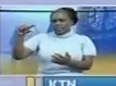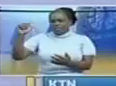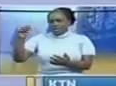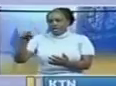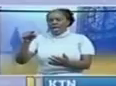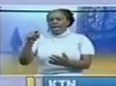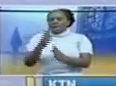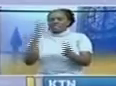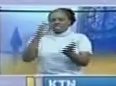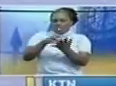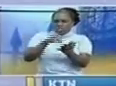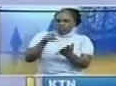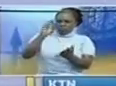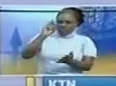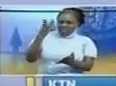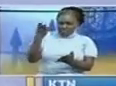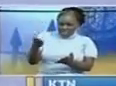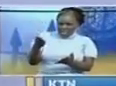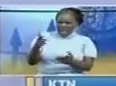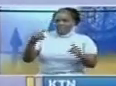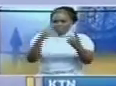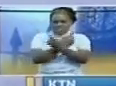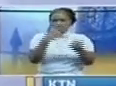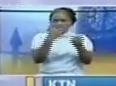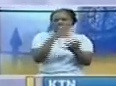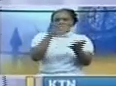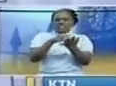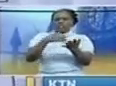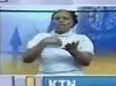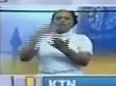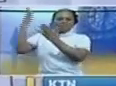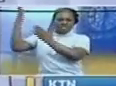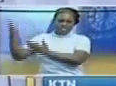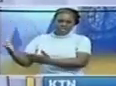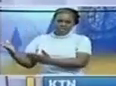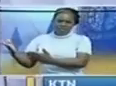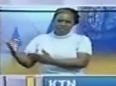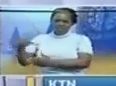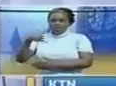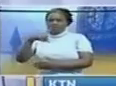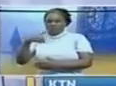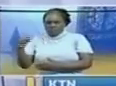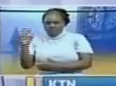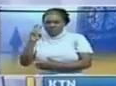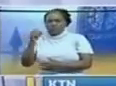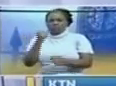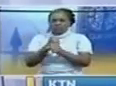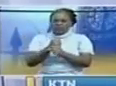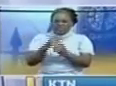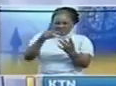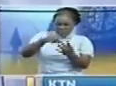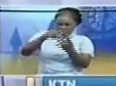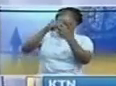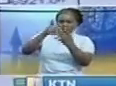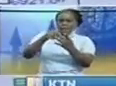Station. If you want to check, maybe they have two machines, machine one and two. If you want to do the operations for a specific machine,